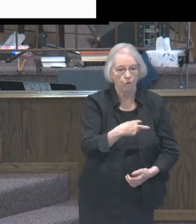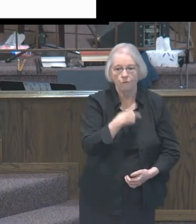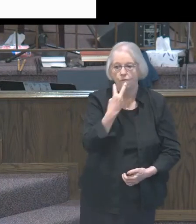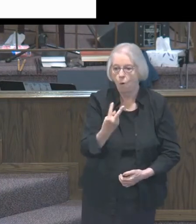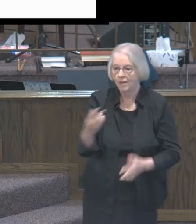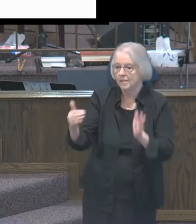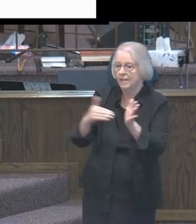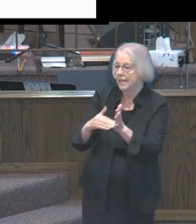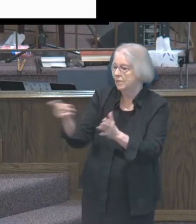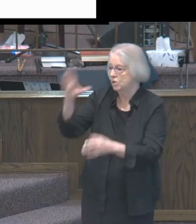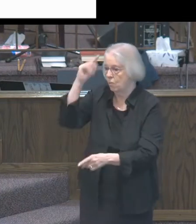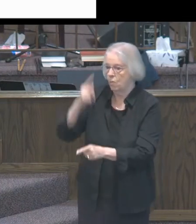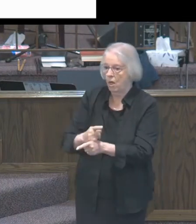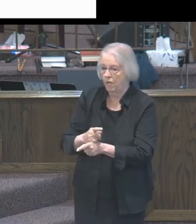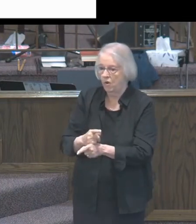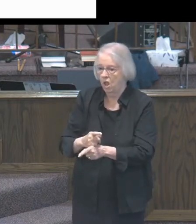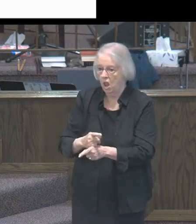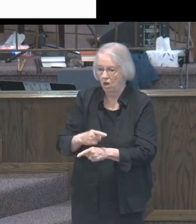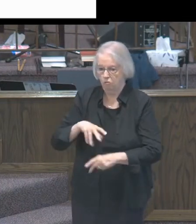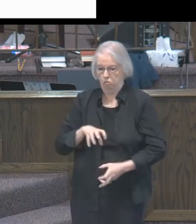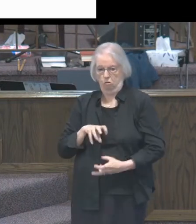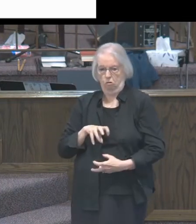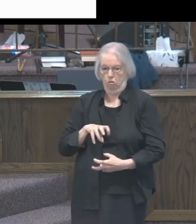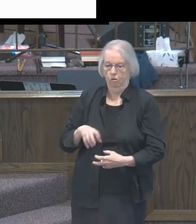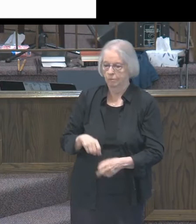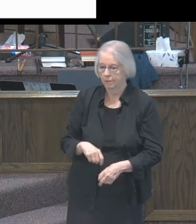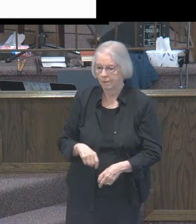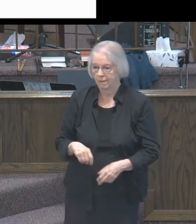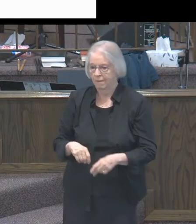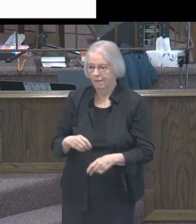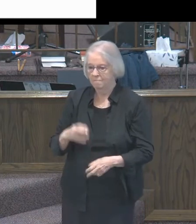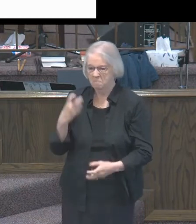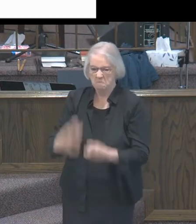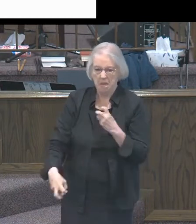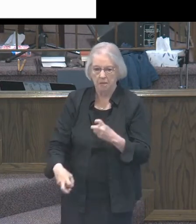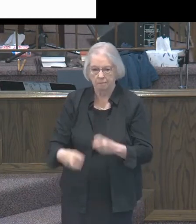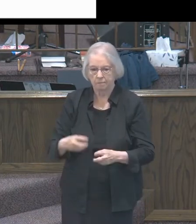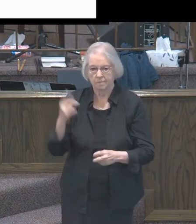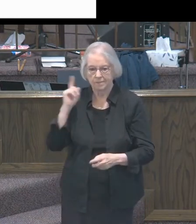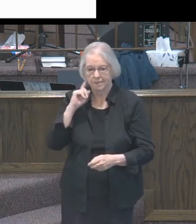I say to you, raca. What I'm really saying is,